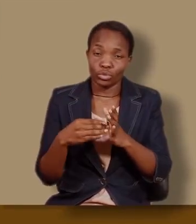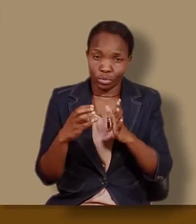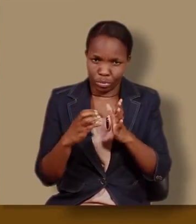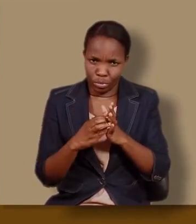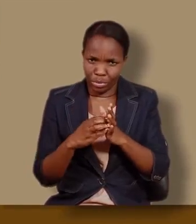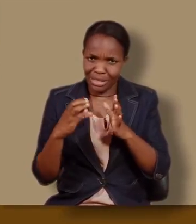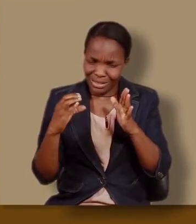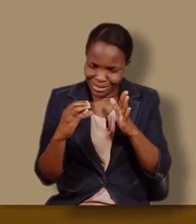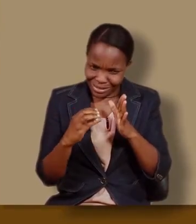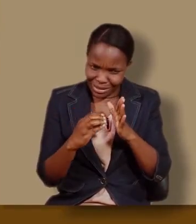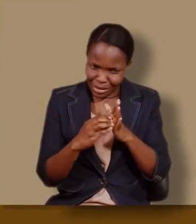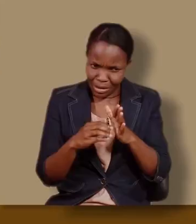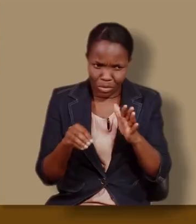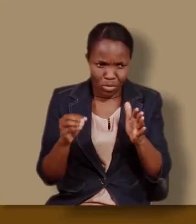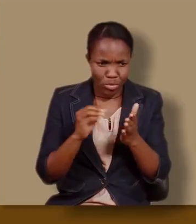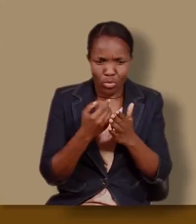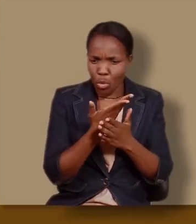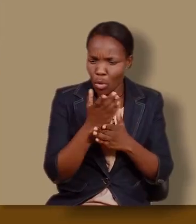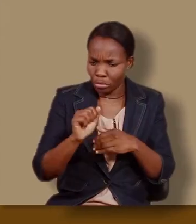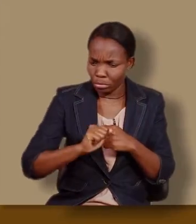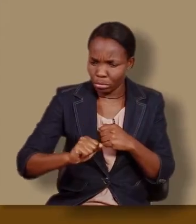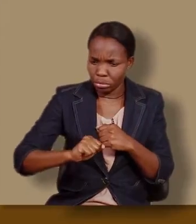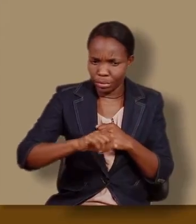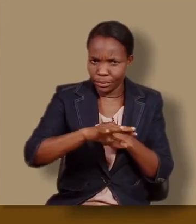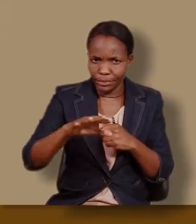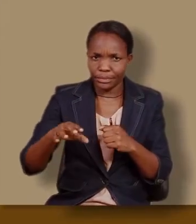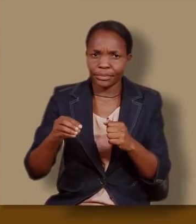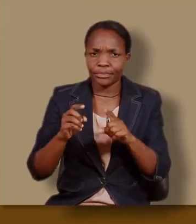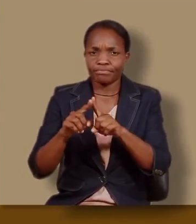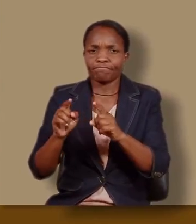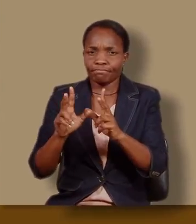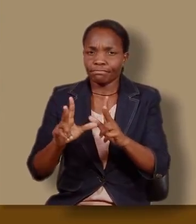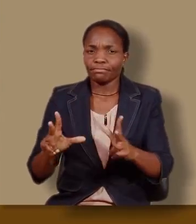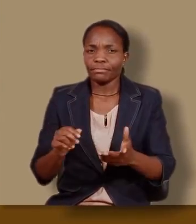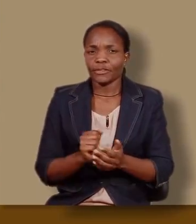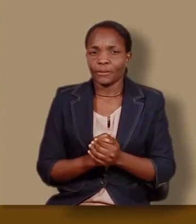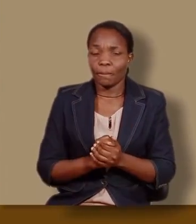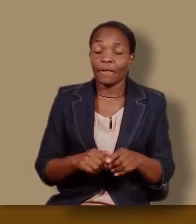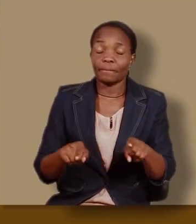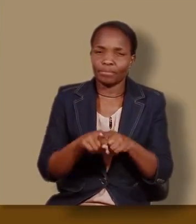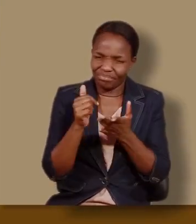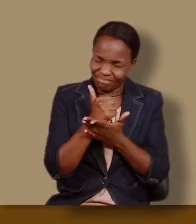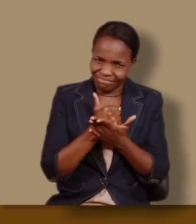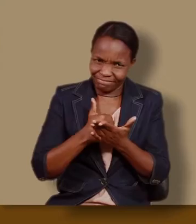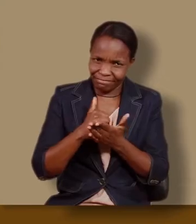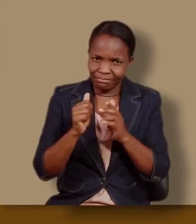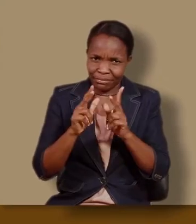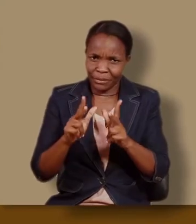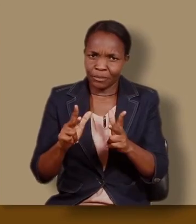for different racial groups, and it made it illegal for people to live in any but their designated